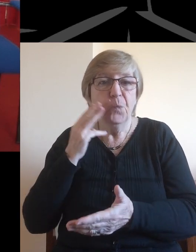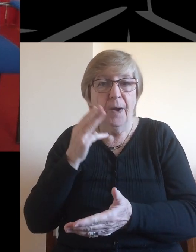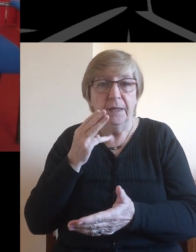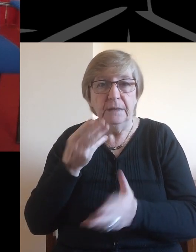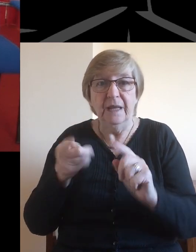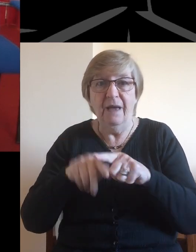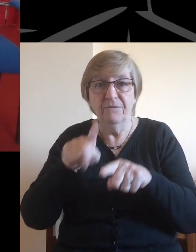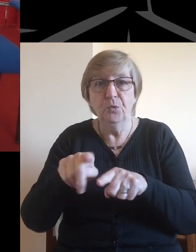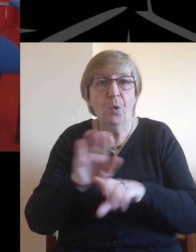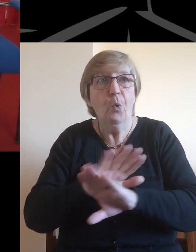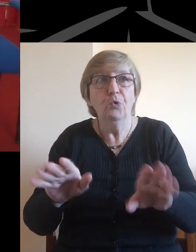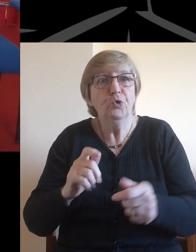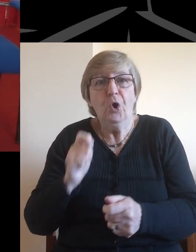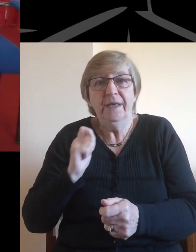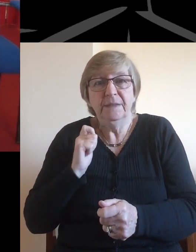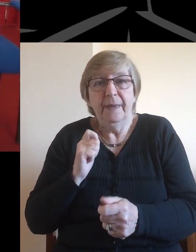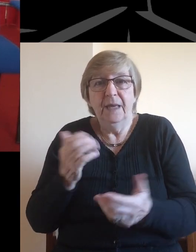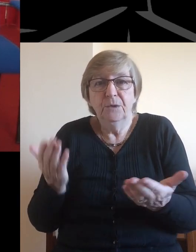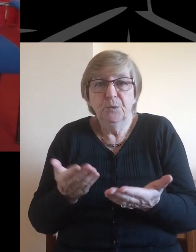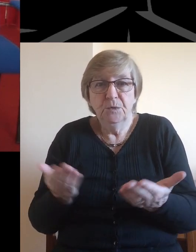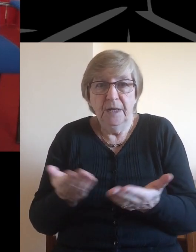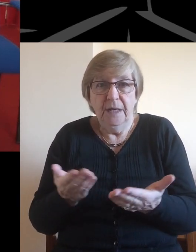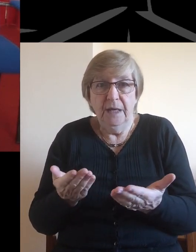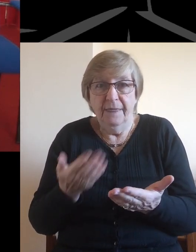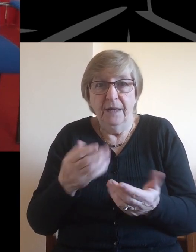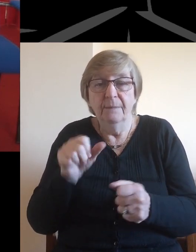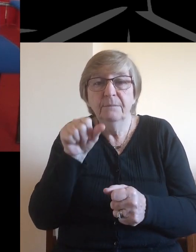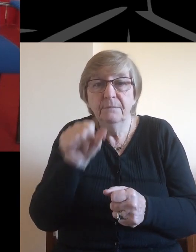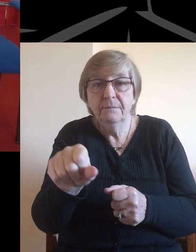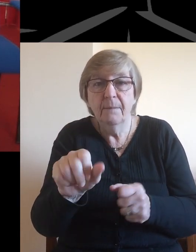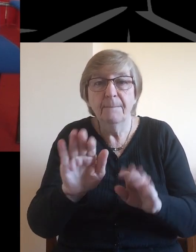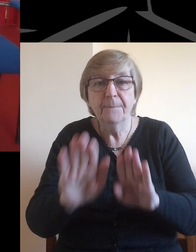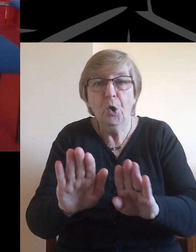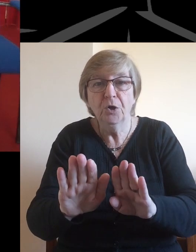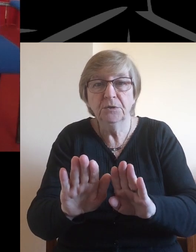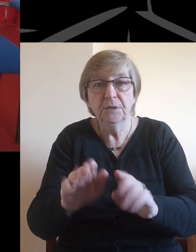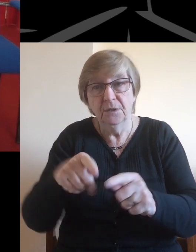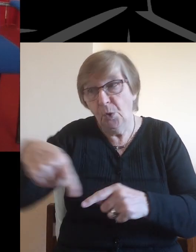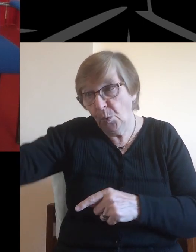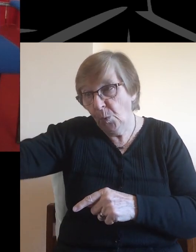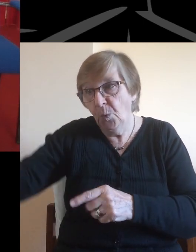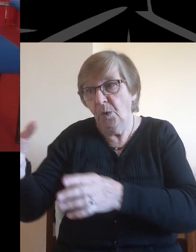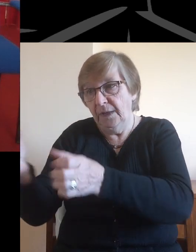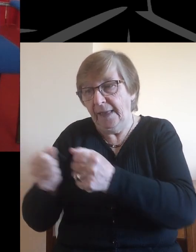that, didn't expect that, you can, you know, hit a pause button and go and get that part sorted out.